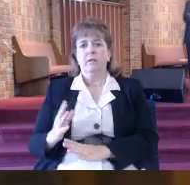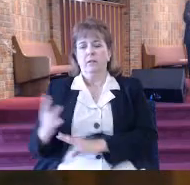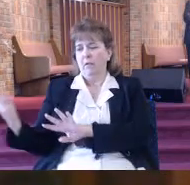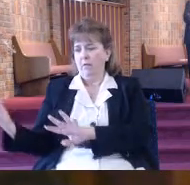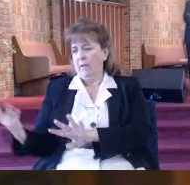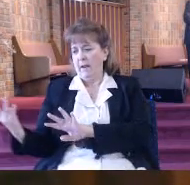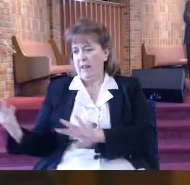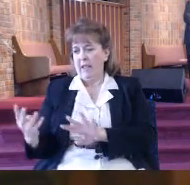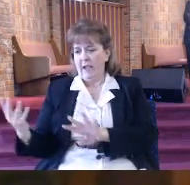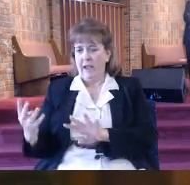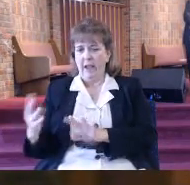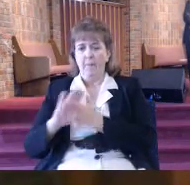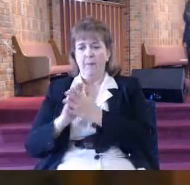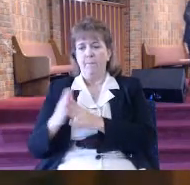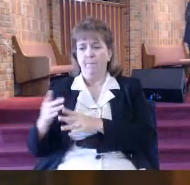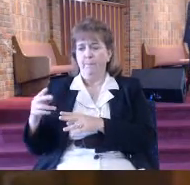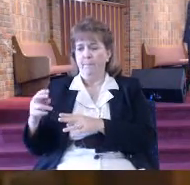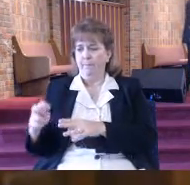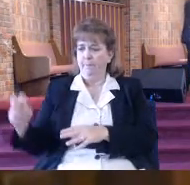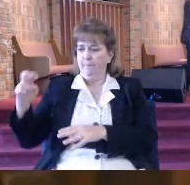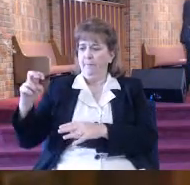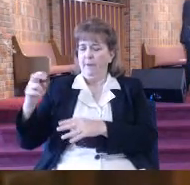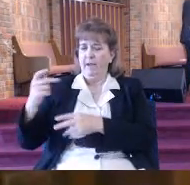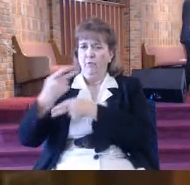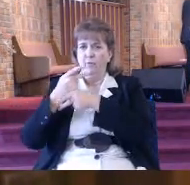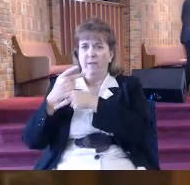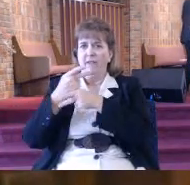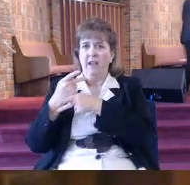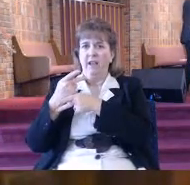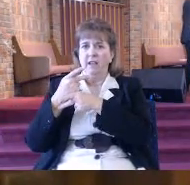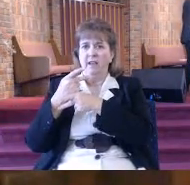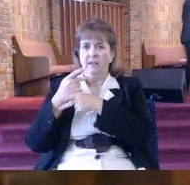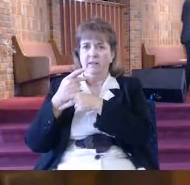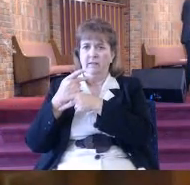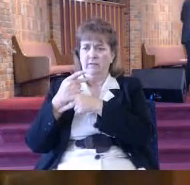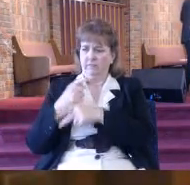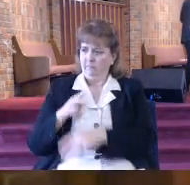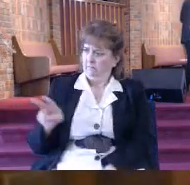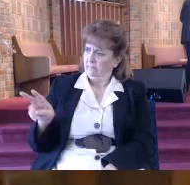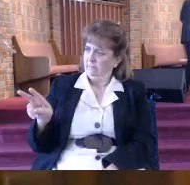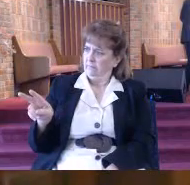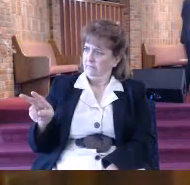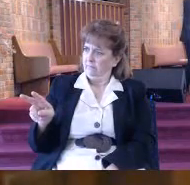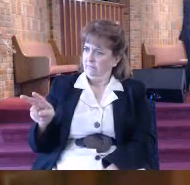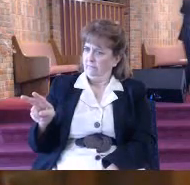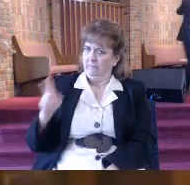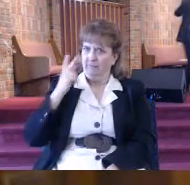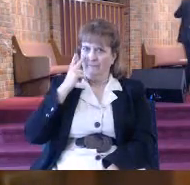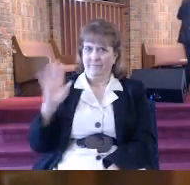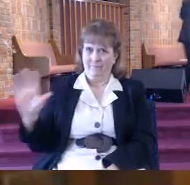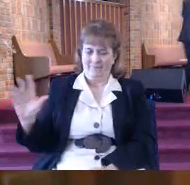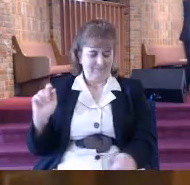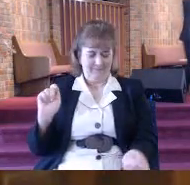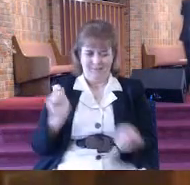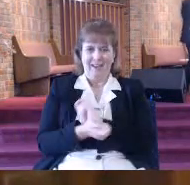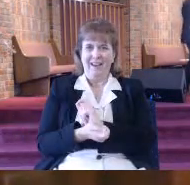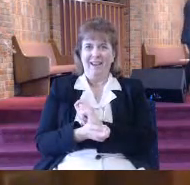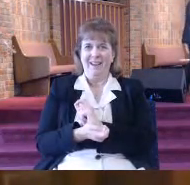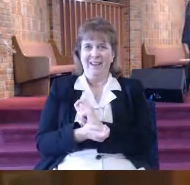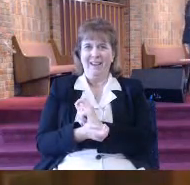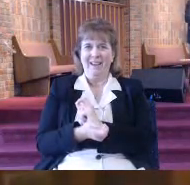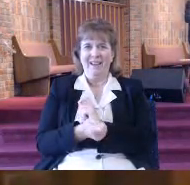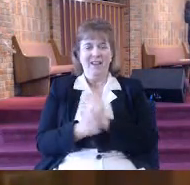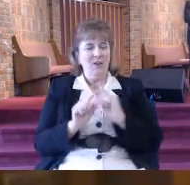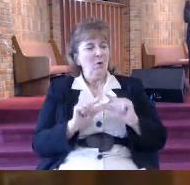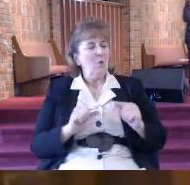and have been made a supervisor. And sometimes that change, going from one of the group up